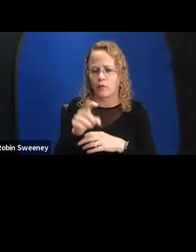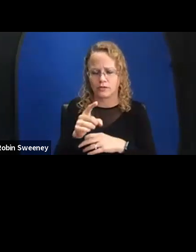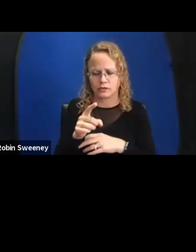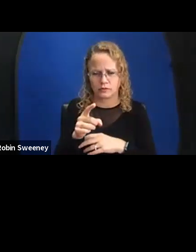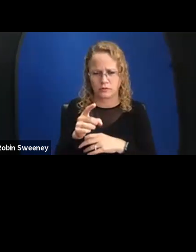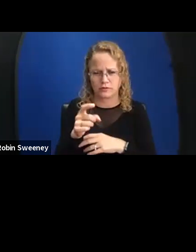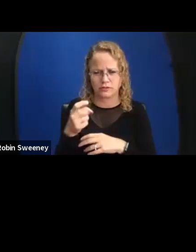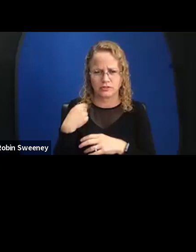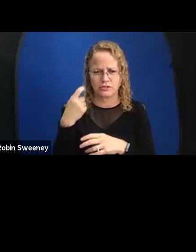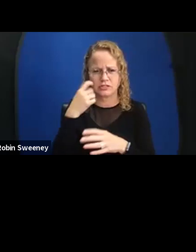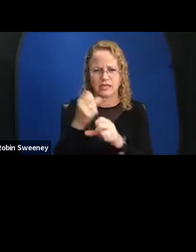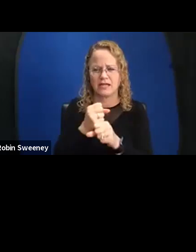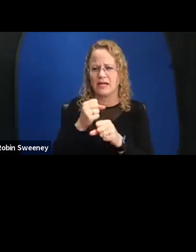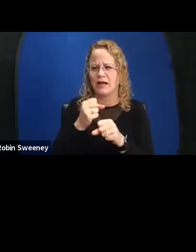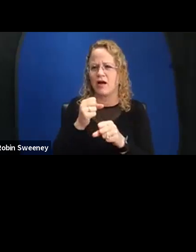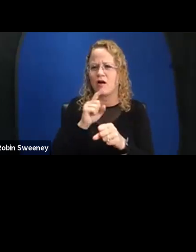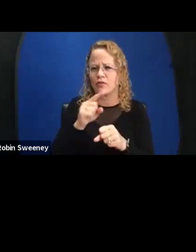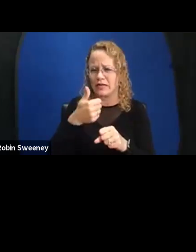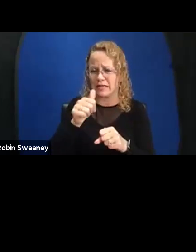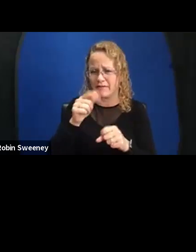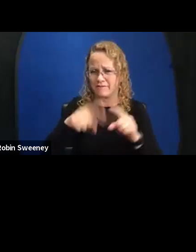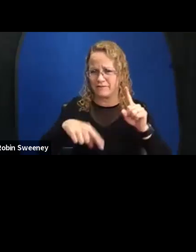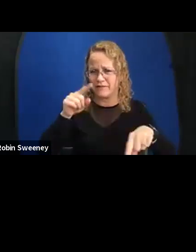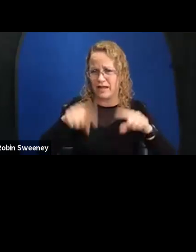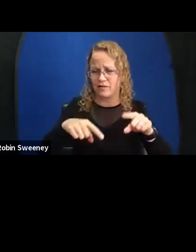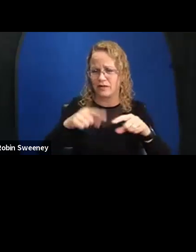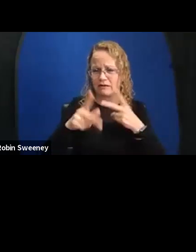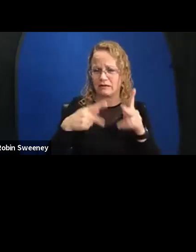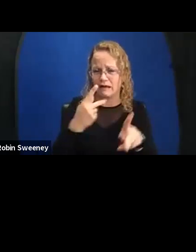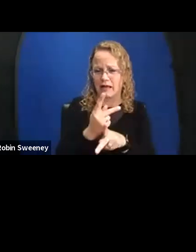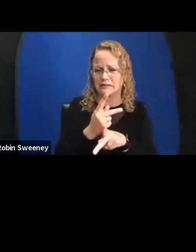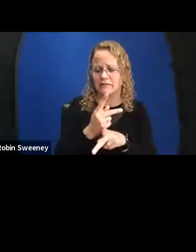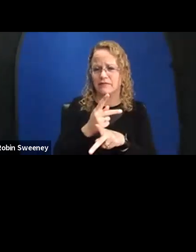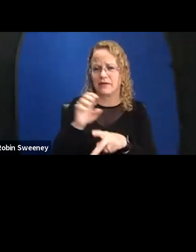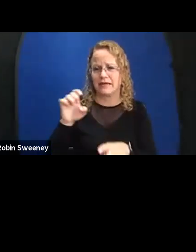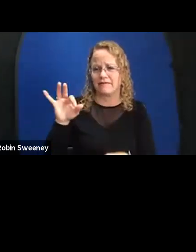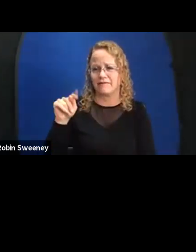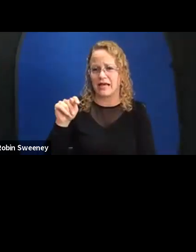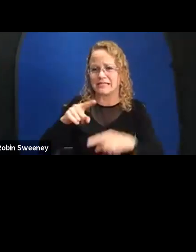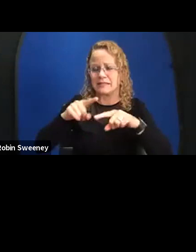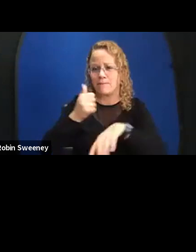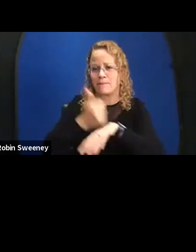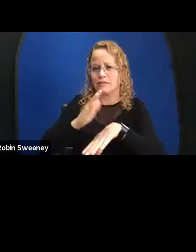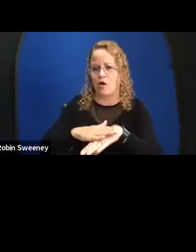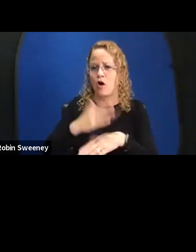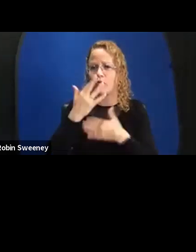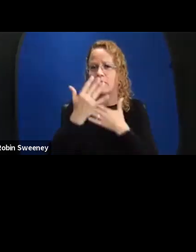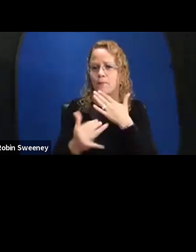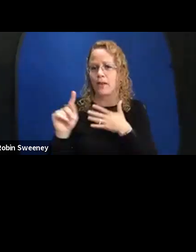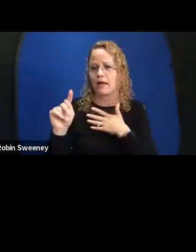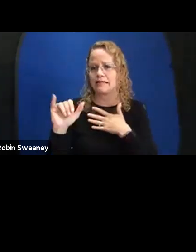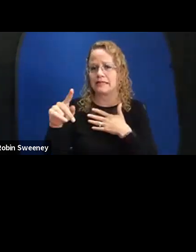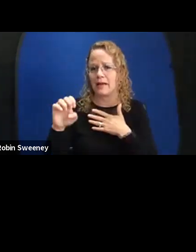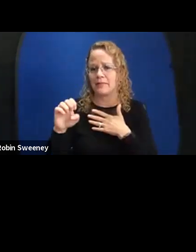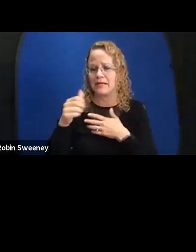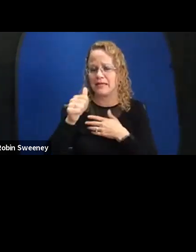there any varying types of effects based on blood type? And this is in regards to the vaccines. Is there any type